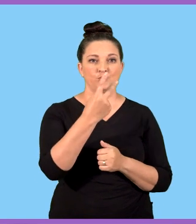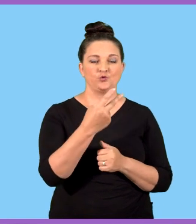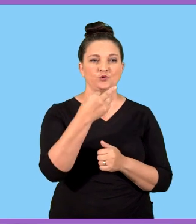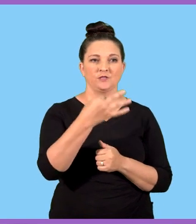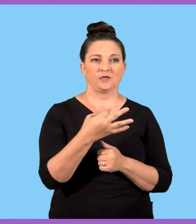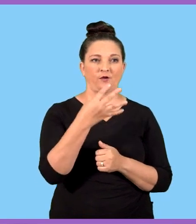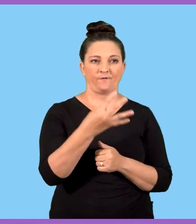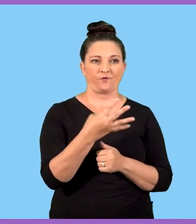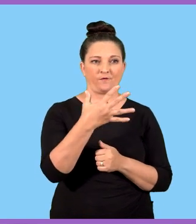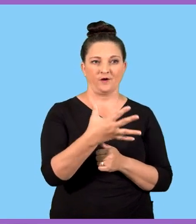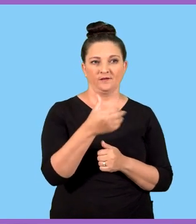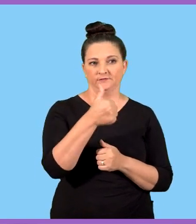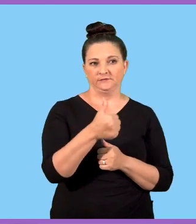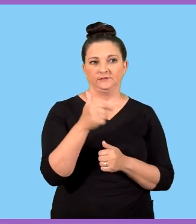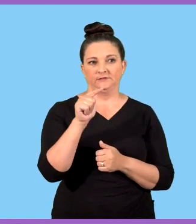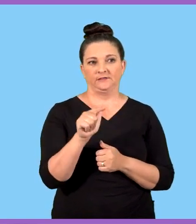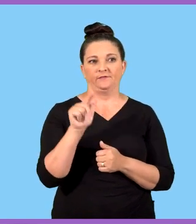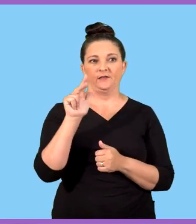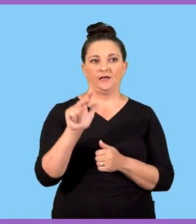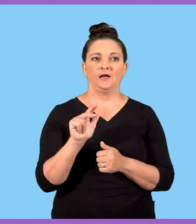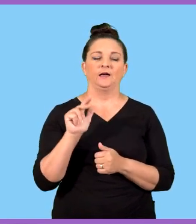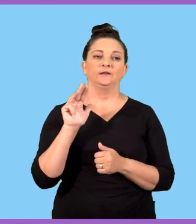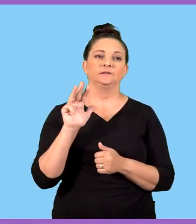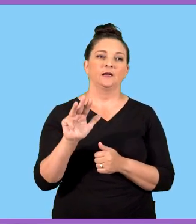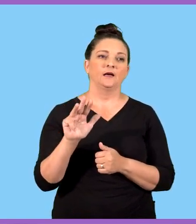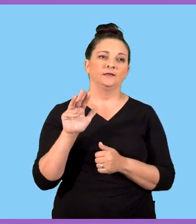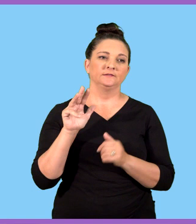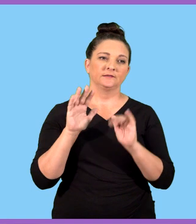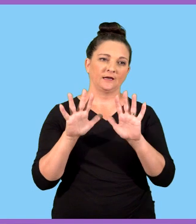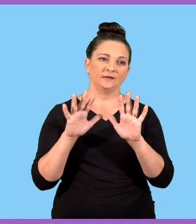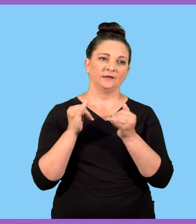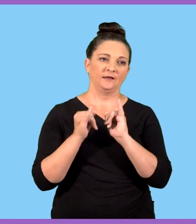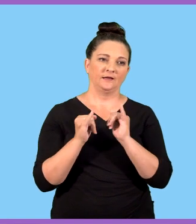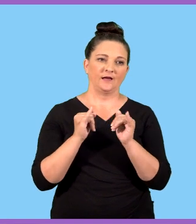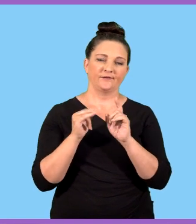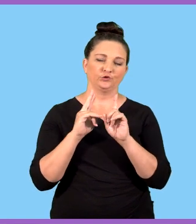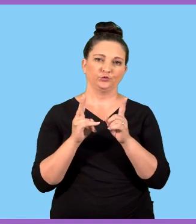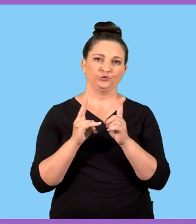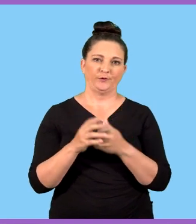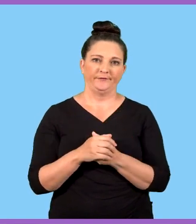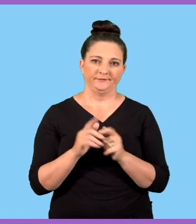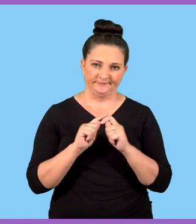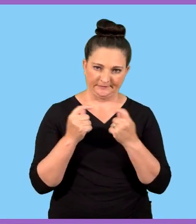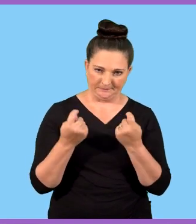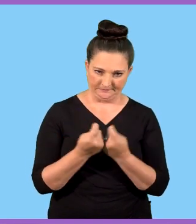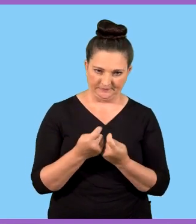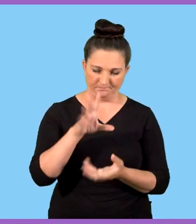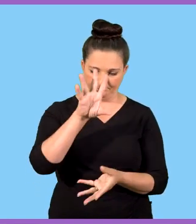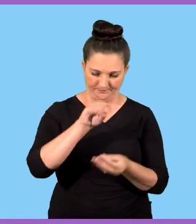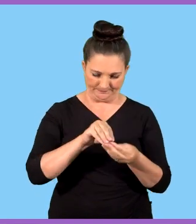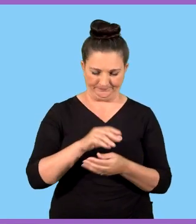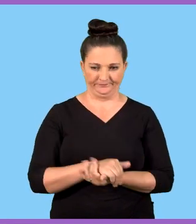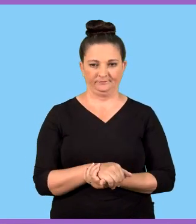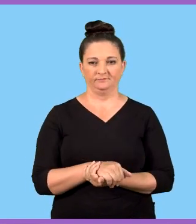2, 3, 4, 5, 6, 7, 8, 9, 10, 11, and 12 teams in